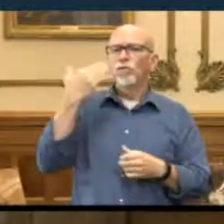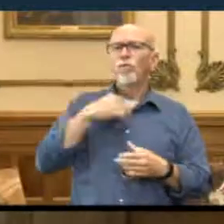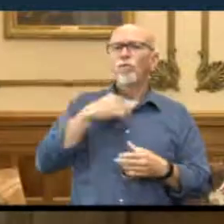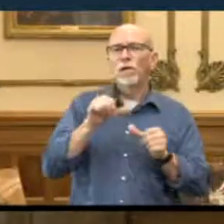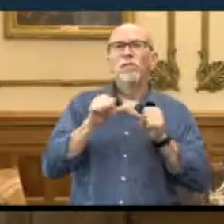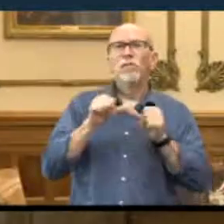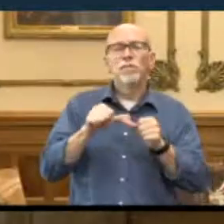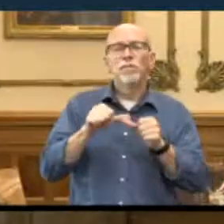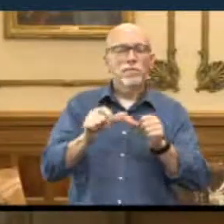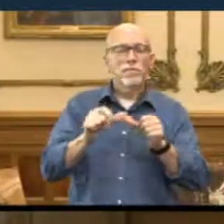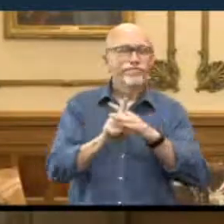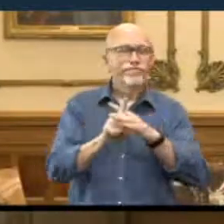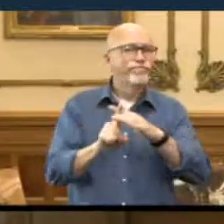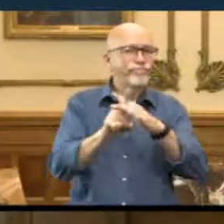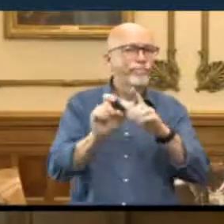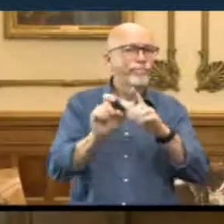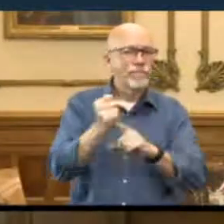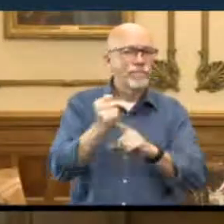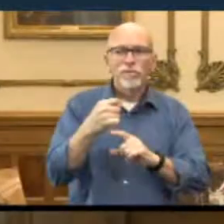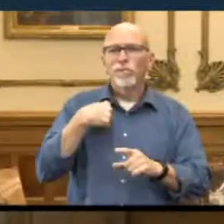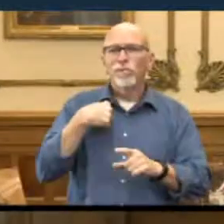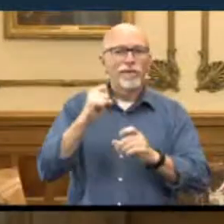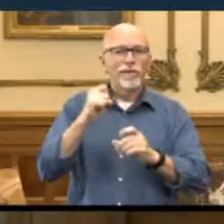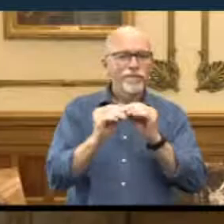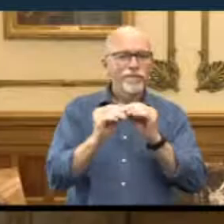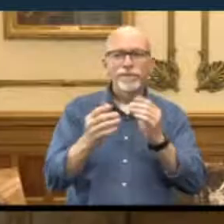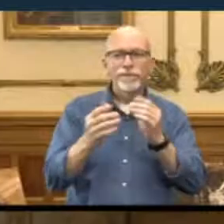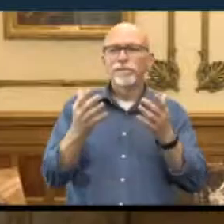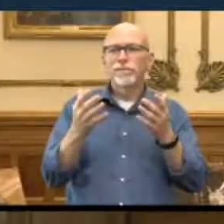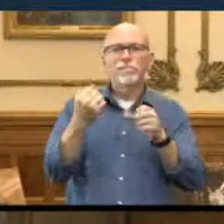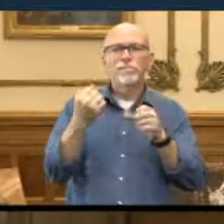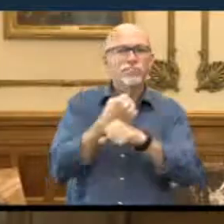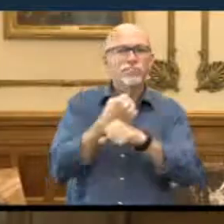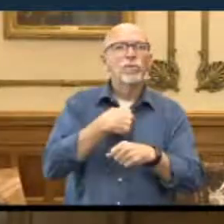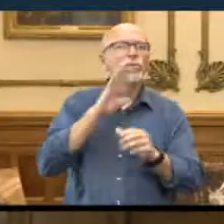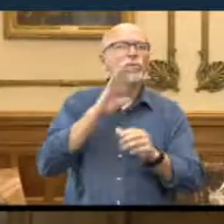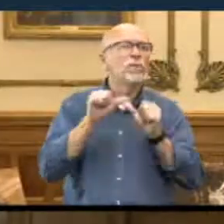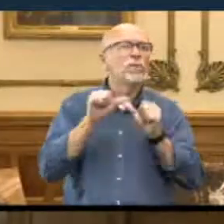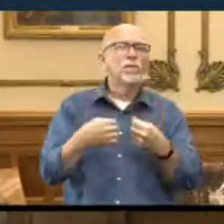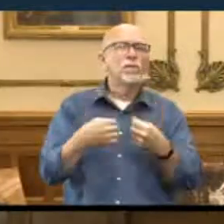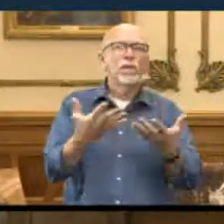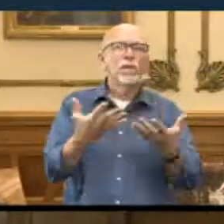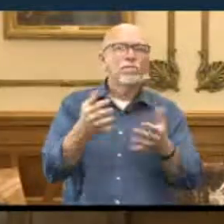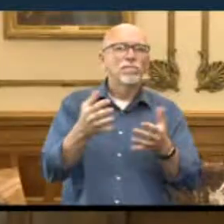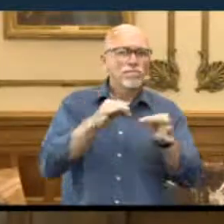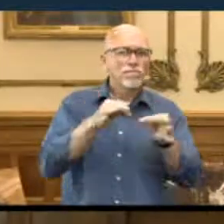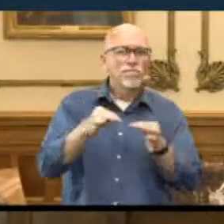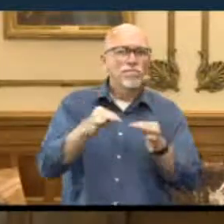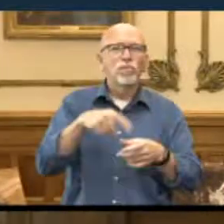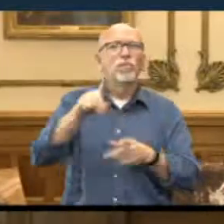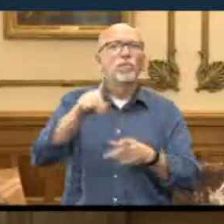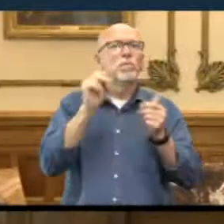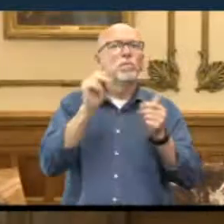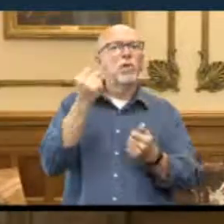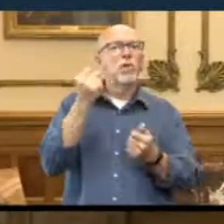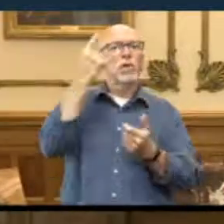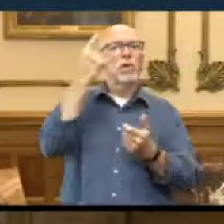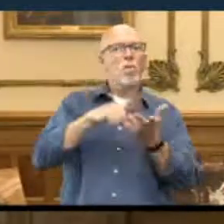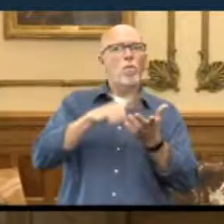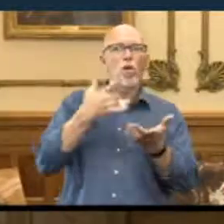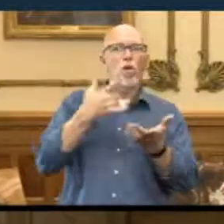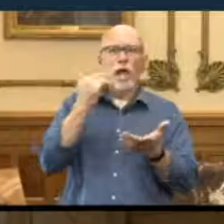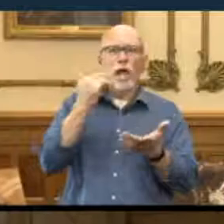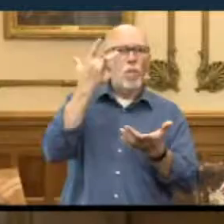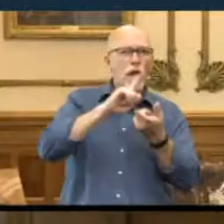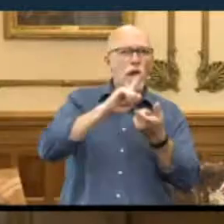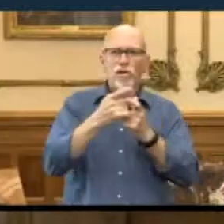encounter situations that require us to correct the data and will continue to provide these explanations so Hoosiers can understand what changed and